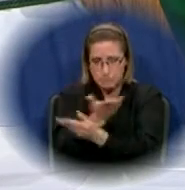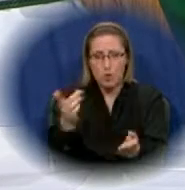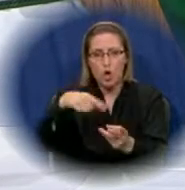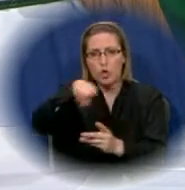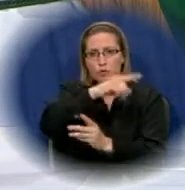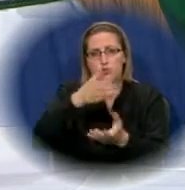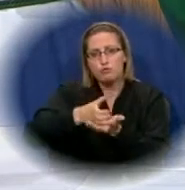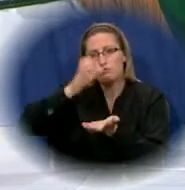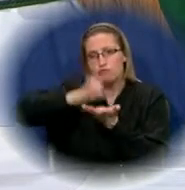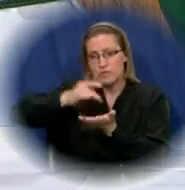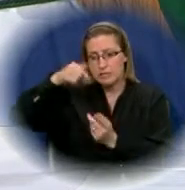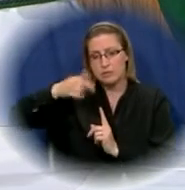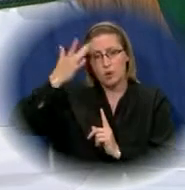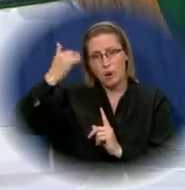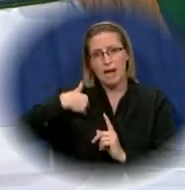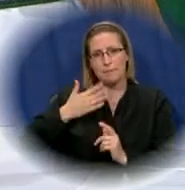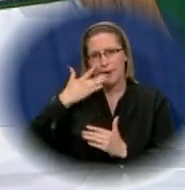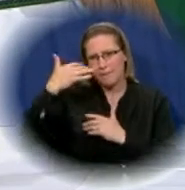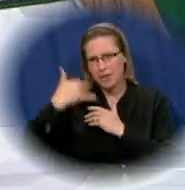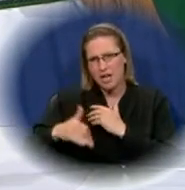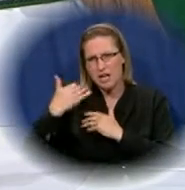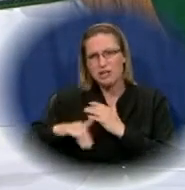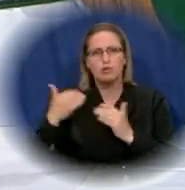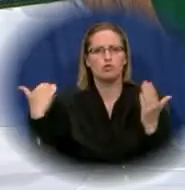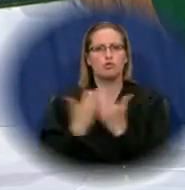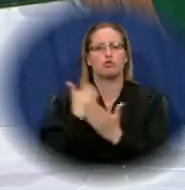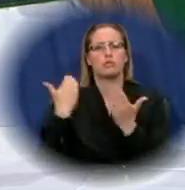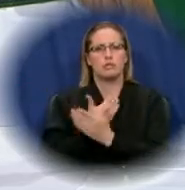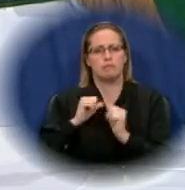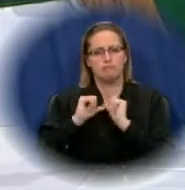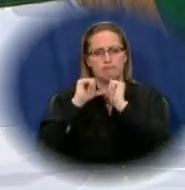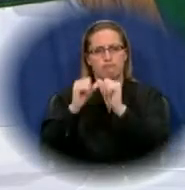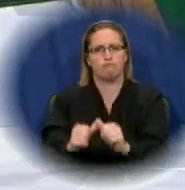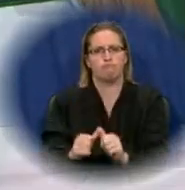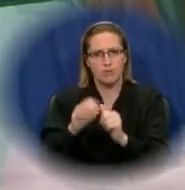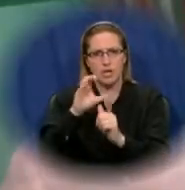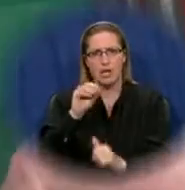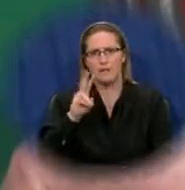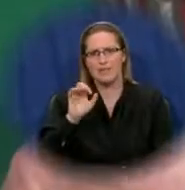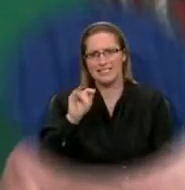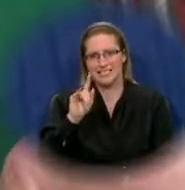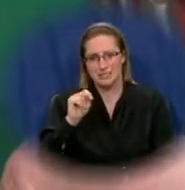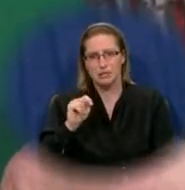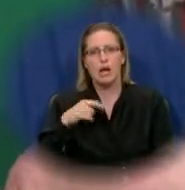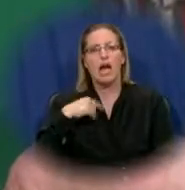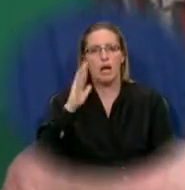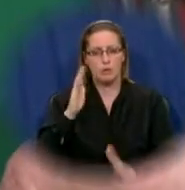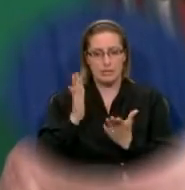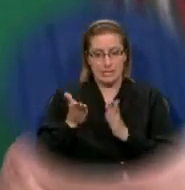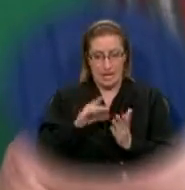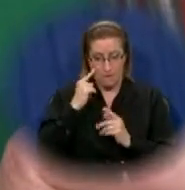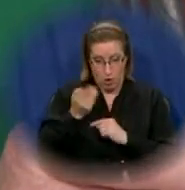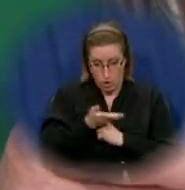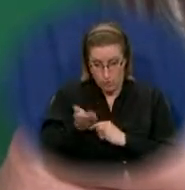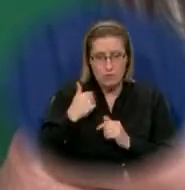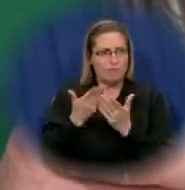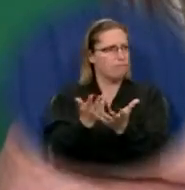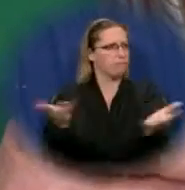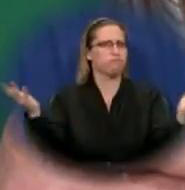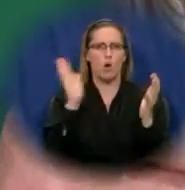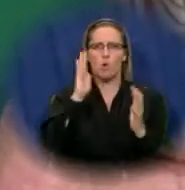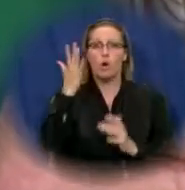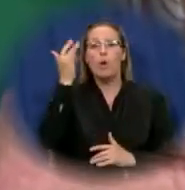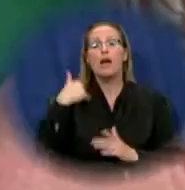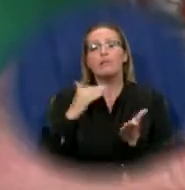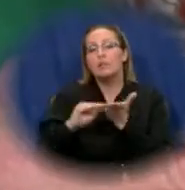it, for this is the chalice of my blood, the blood of the new and eternal covenant, which will be poured out for you and for many for the